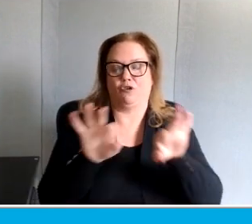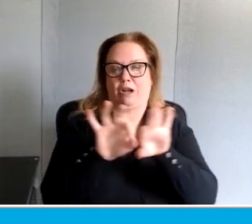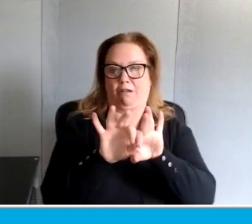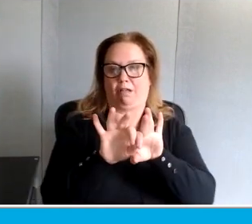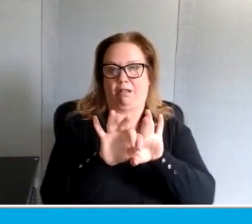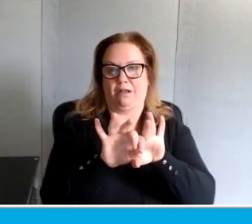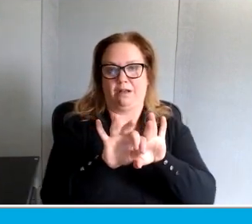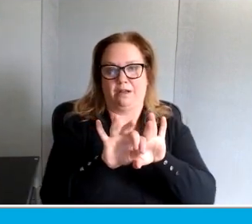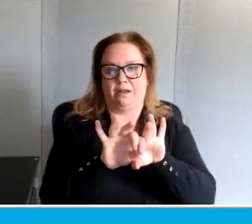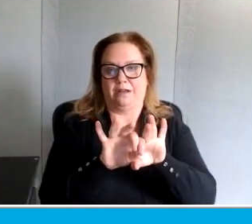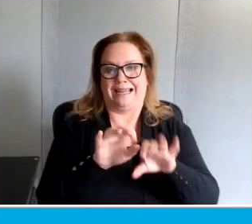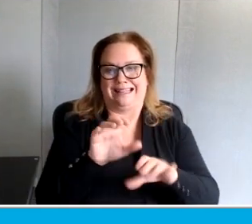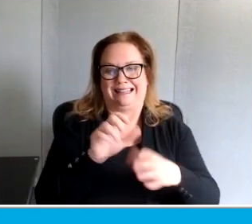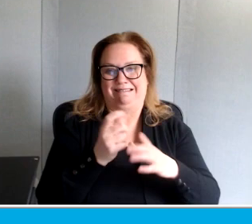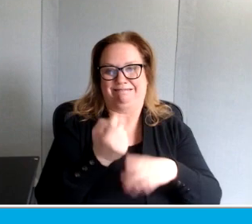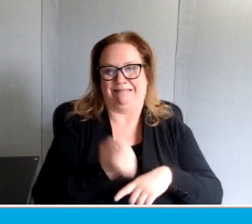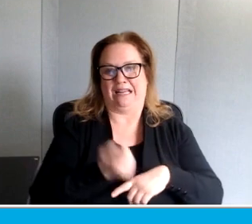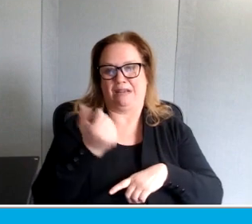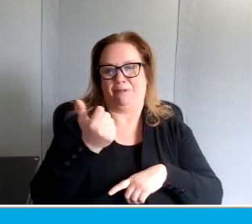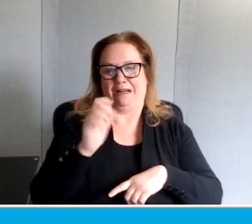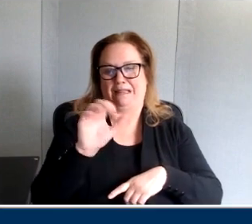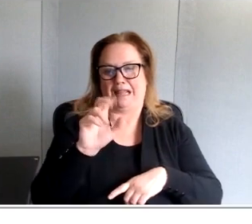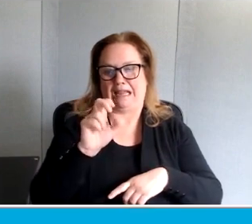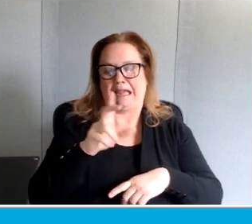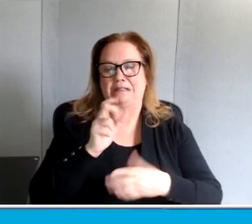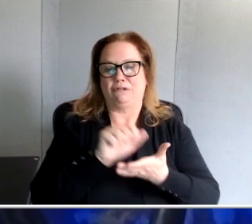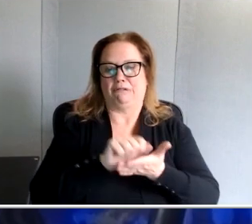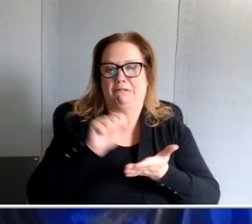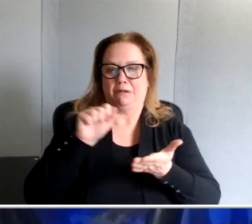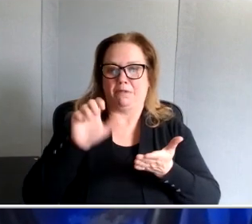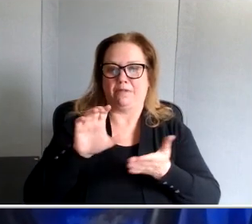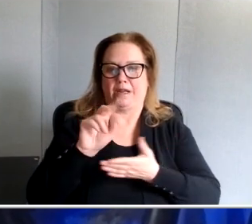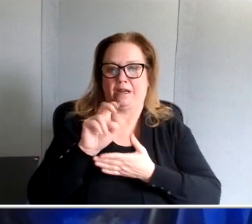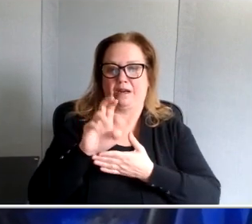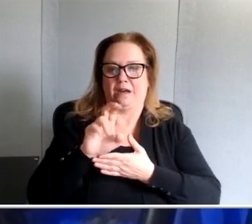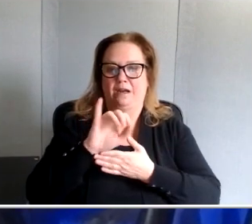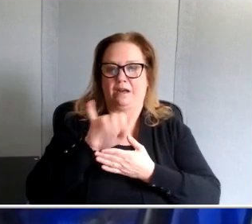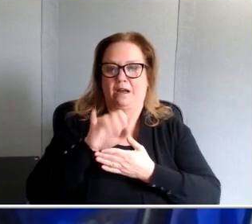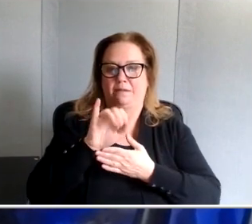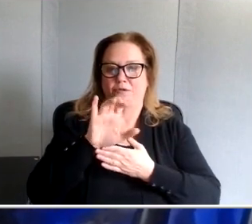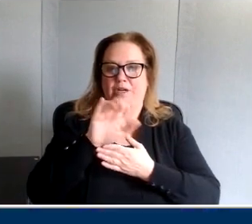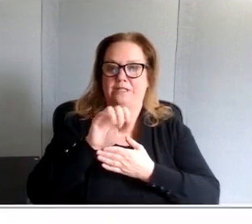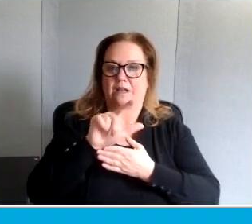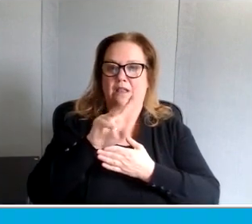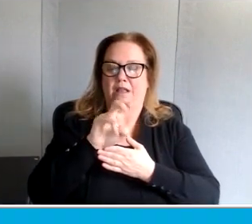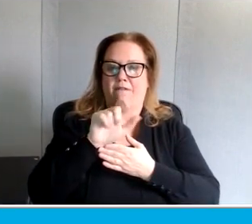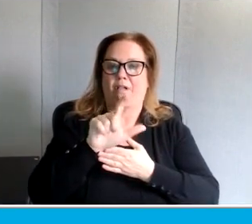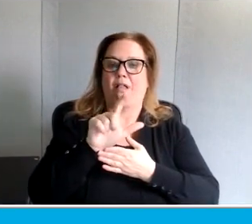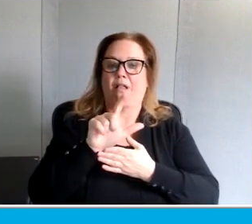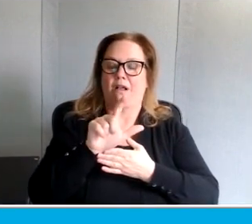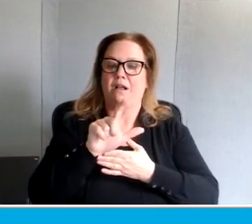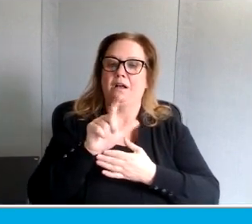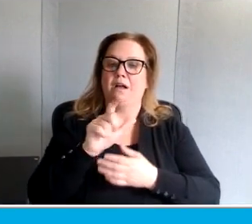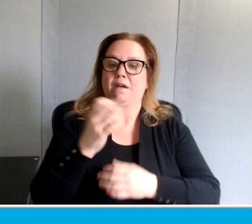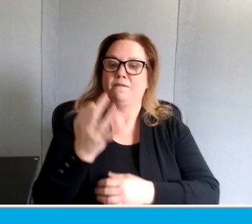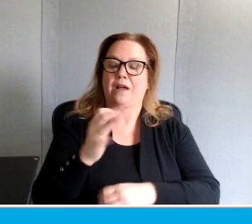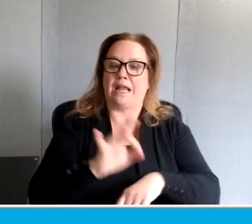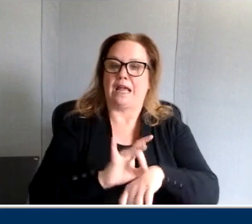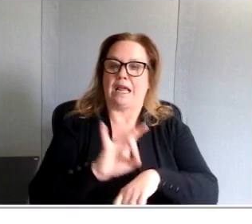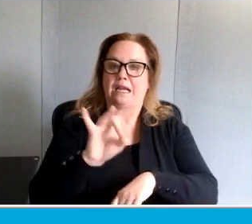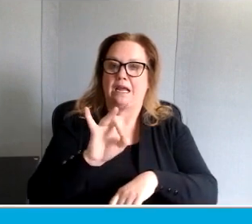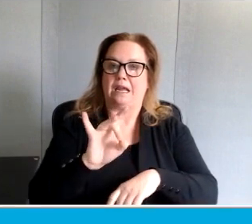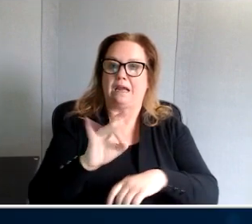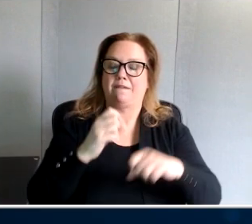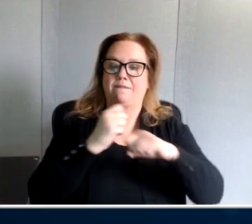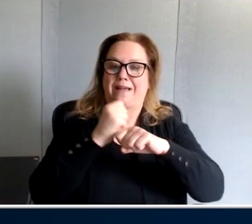knocking that cancer out if it strikes you or someone you love. I'm Jessica Lovell on the next Morning Medical Update, Friday at 8, fighting cancer